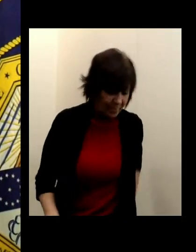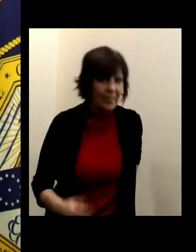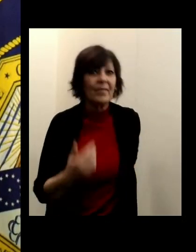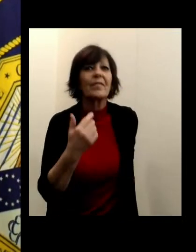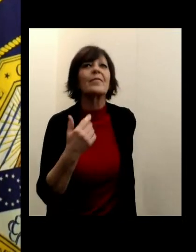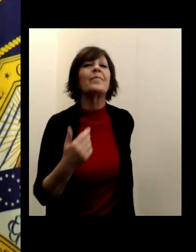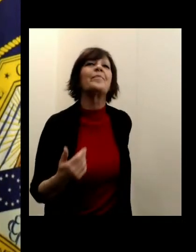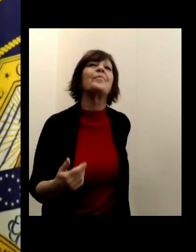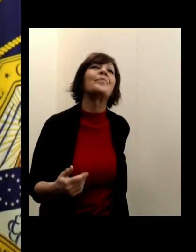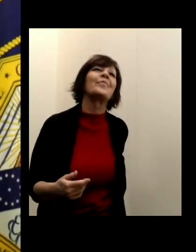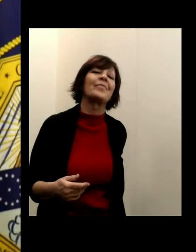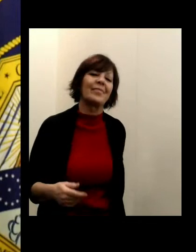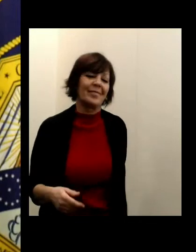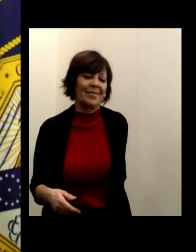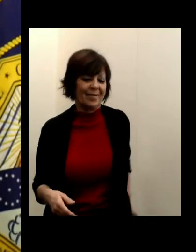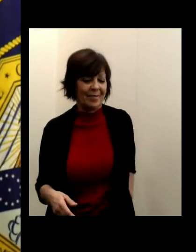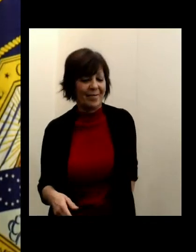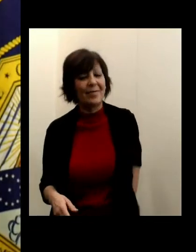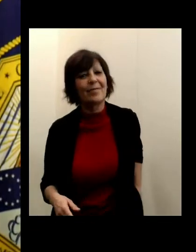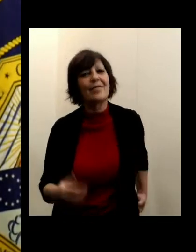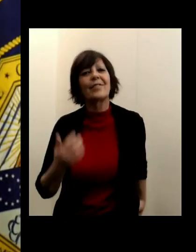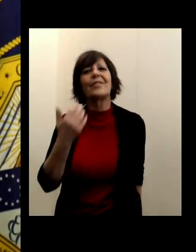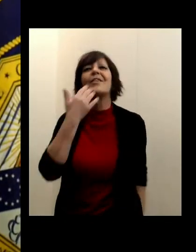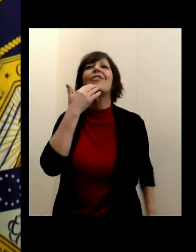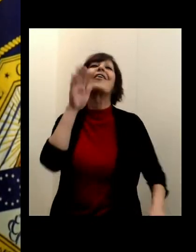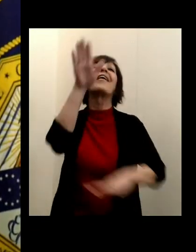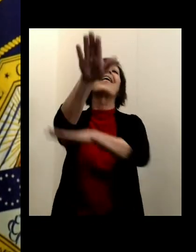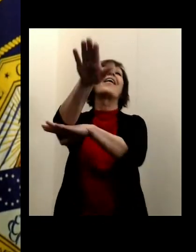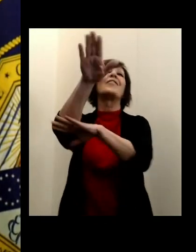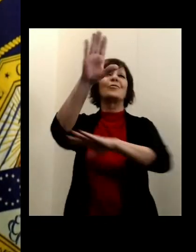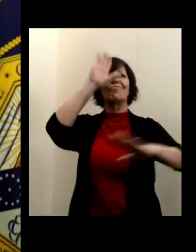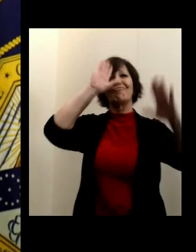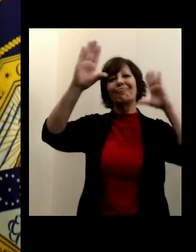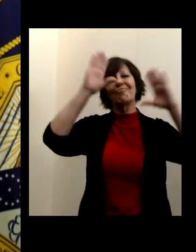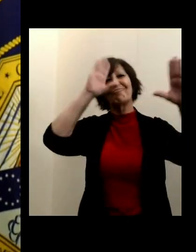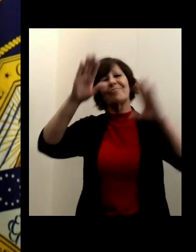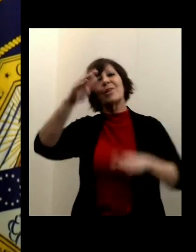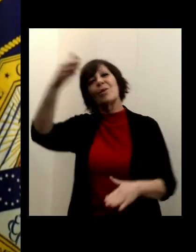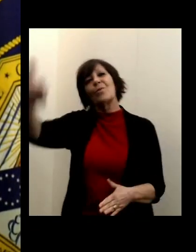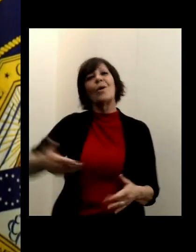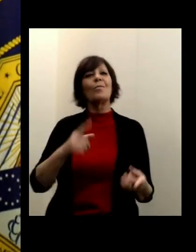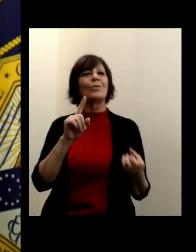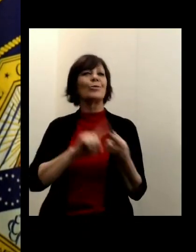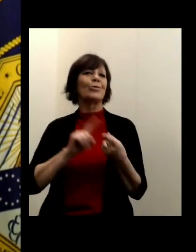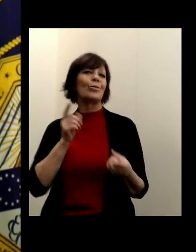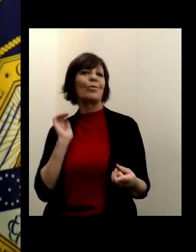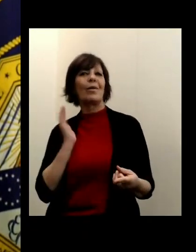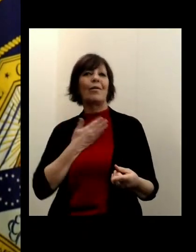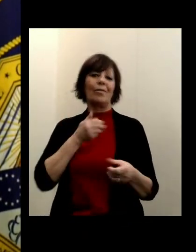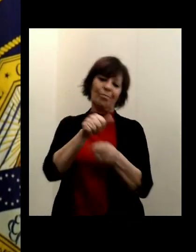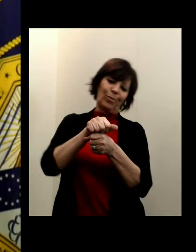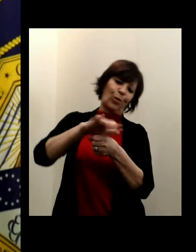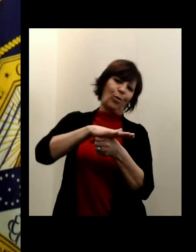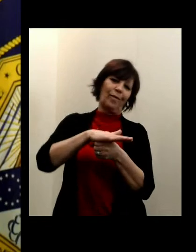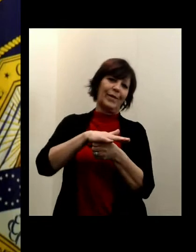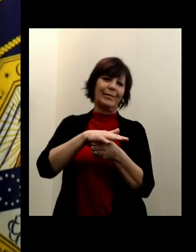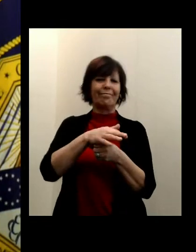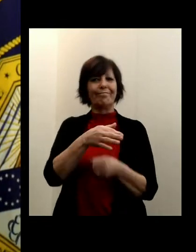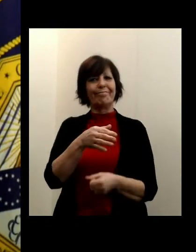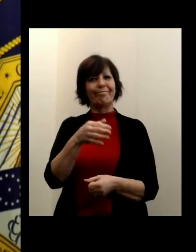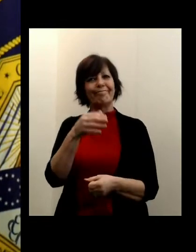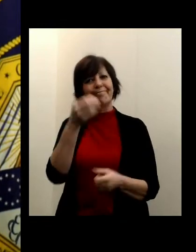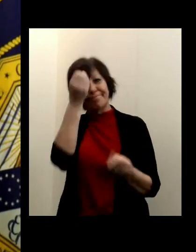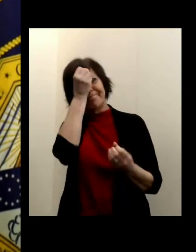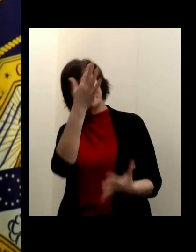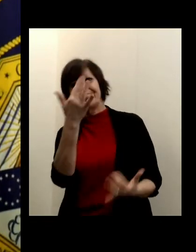Good afternoon. Hello, everyone. Welcome to our COVID-19 update for December 17th. Pleased